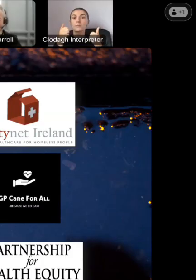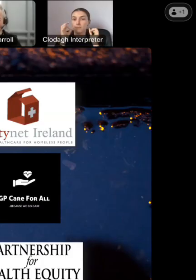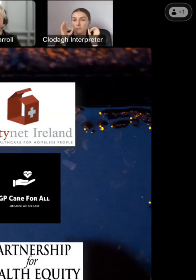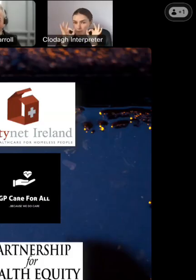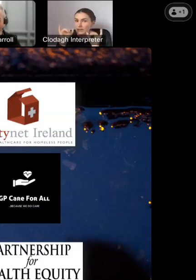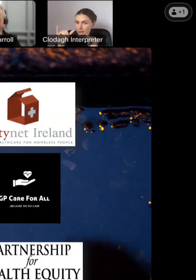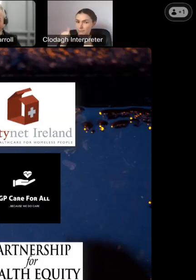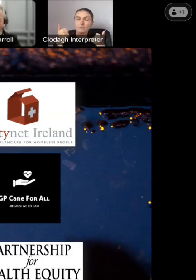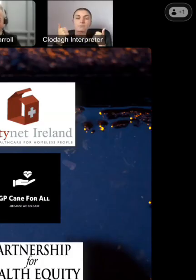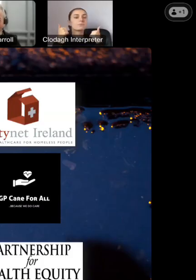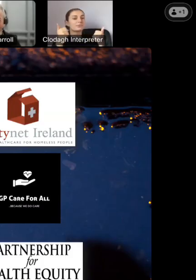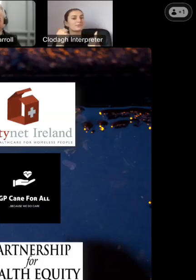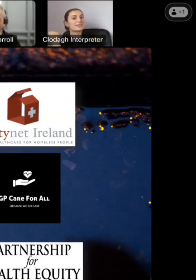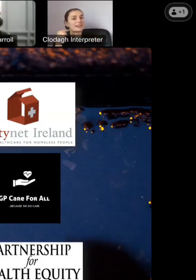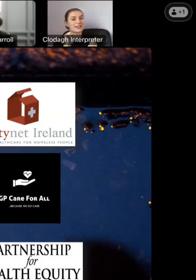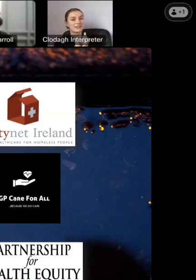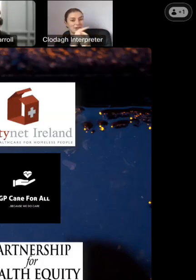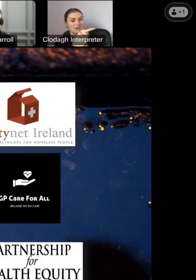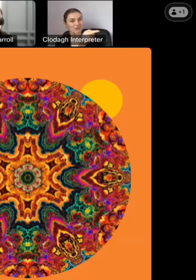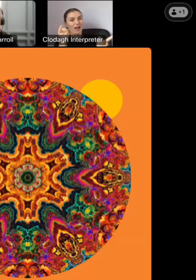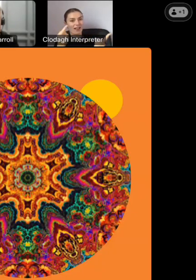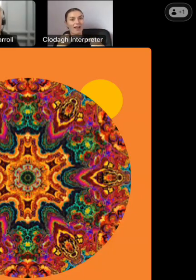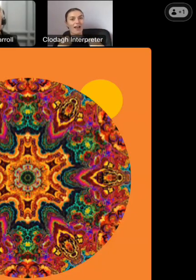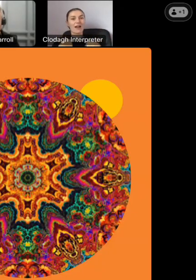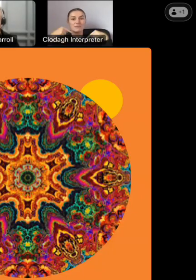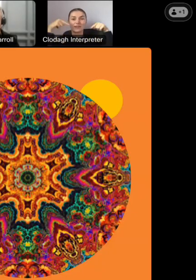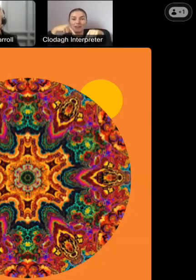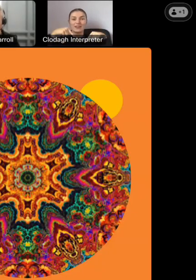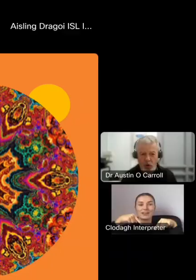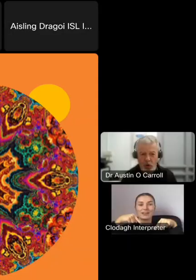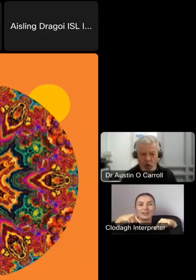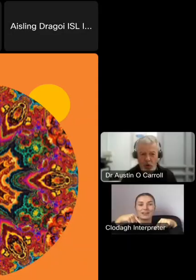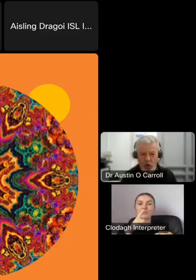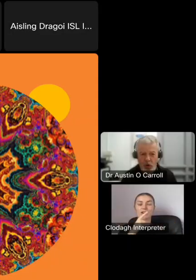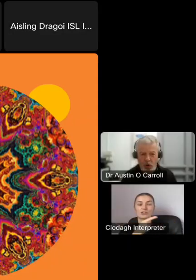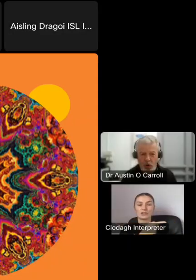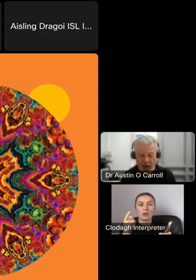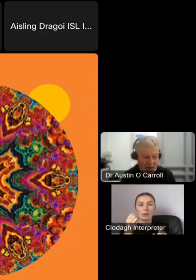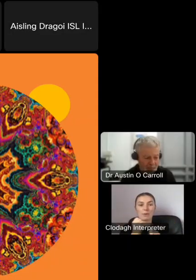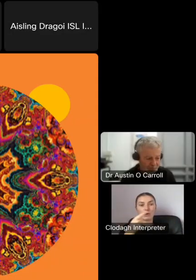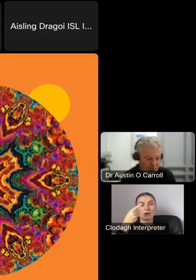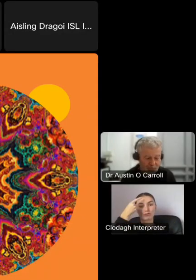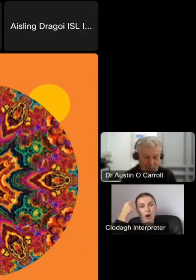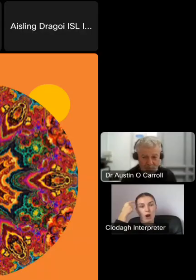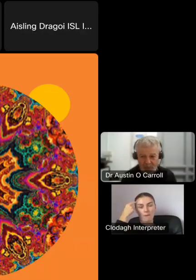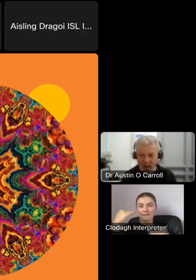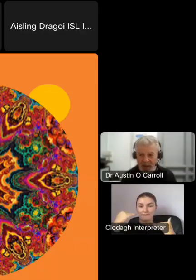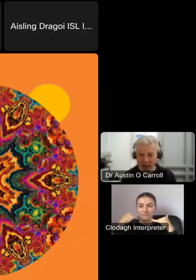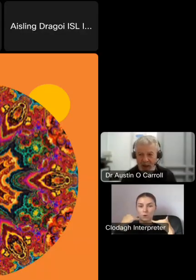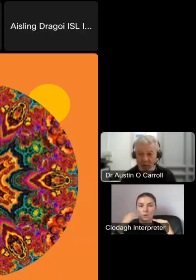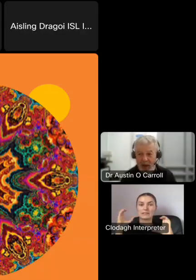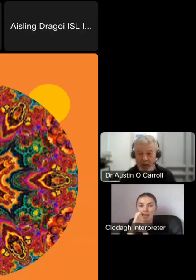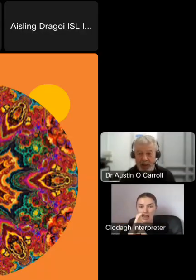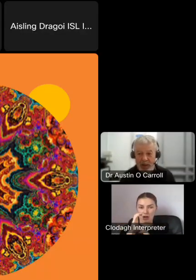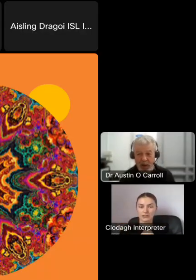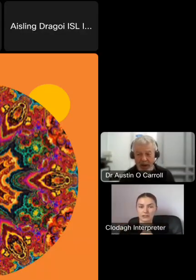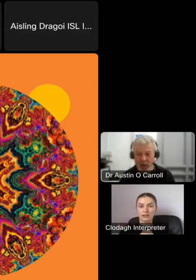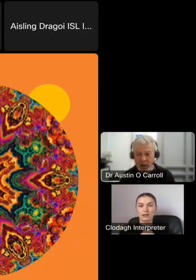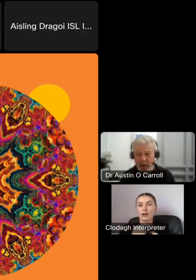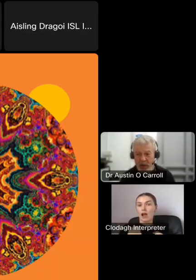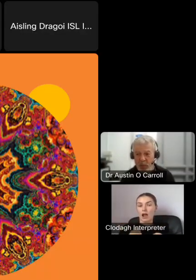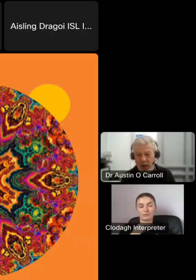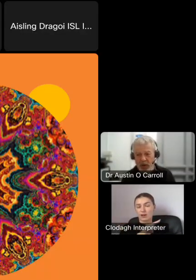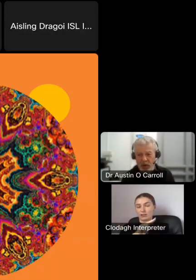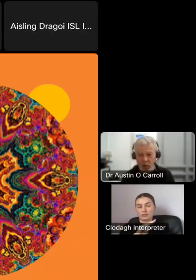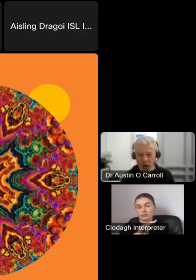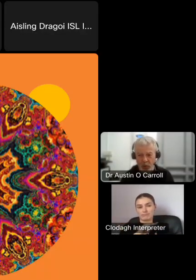So, nice to meet you, everybody. I'm here to talk to you about trauma-informed care. And I'm not a particular expert in